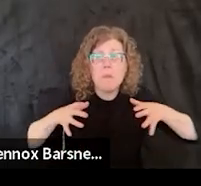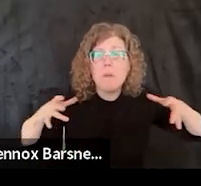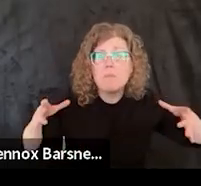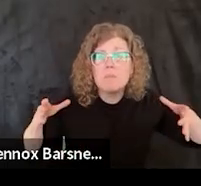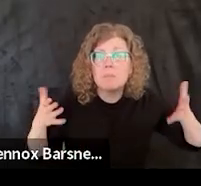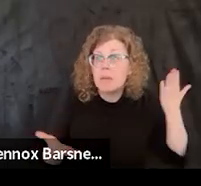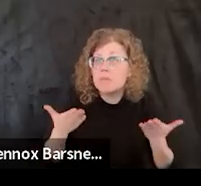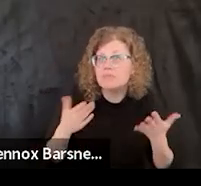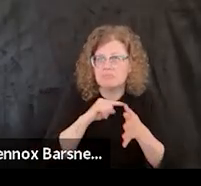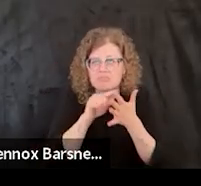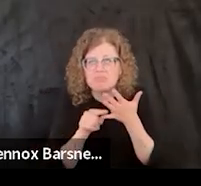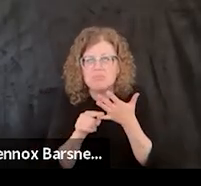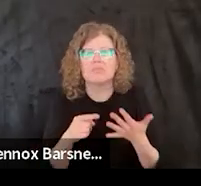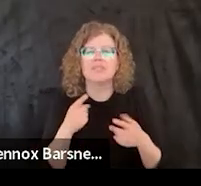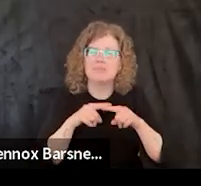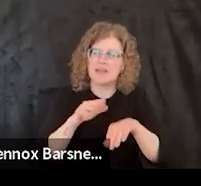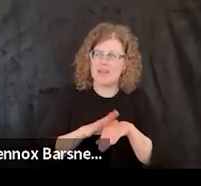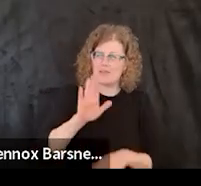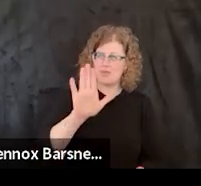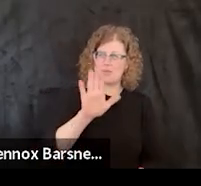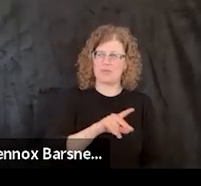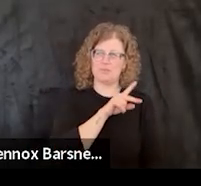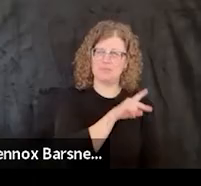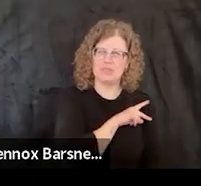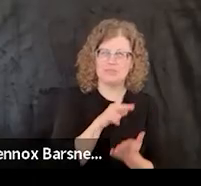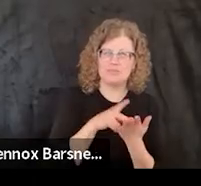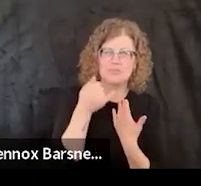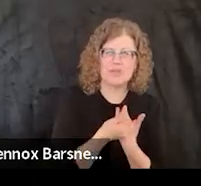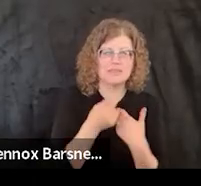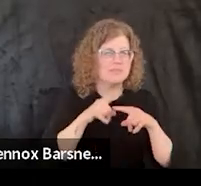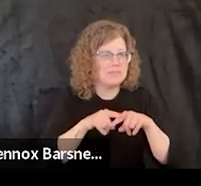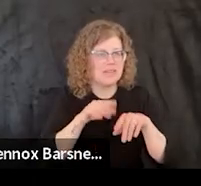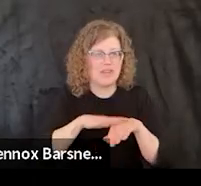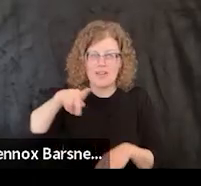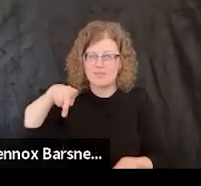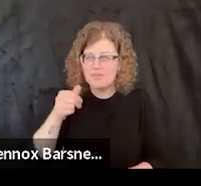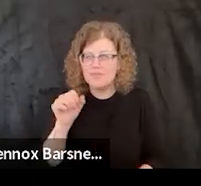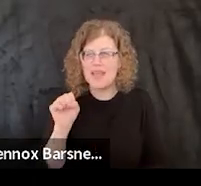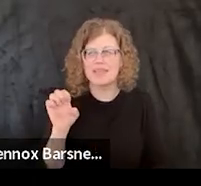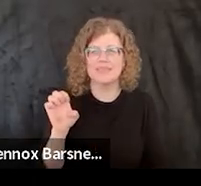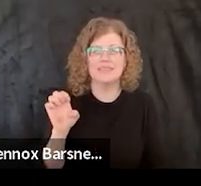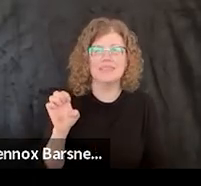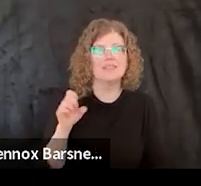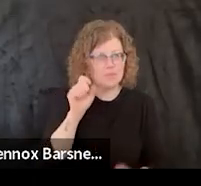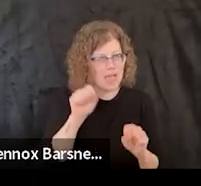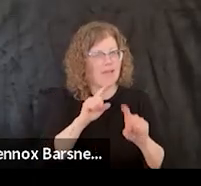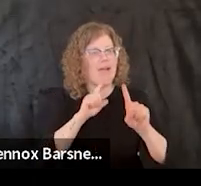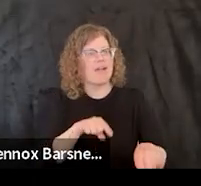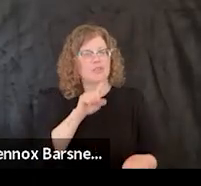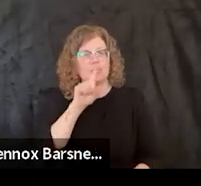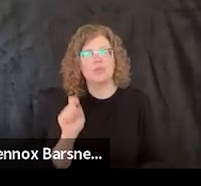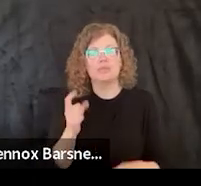Depending on your specific project or the phase of the project you're applying for, you may answer this question differently.